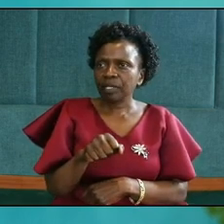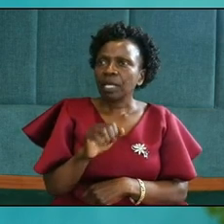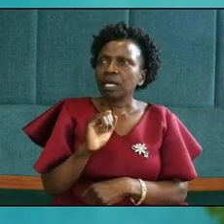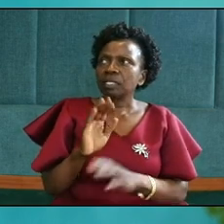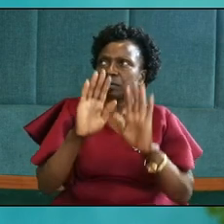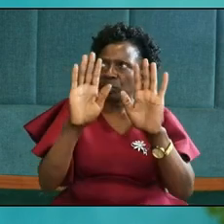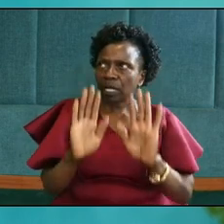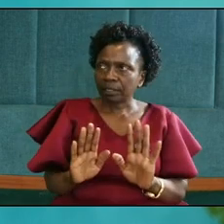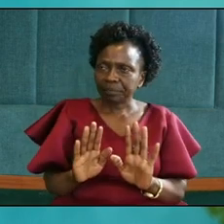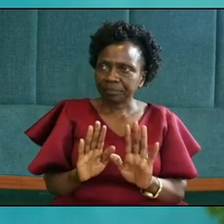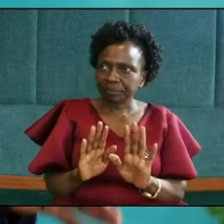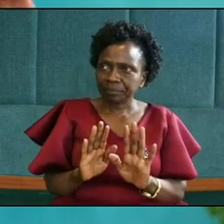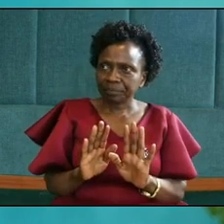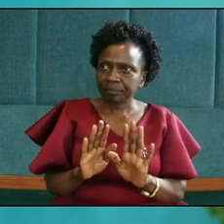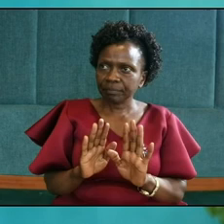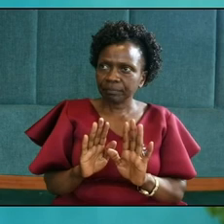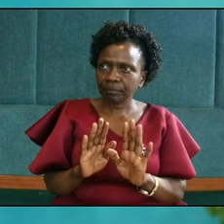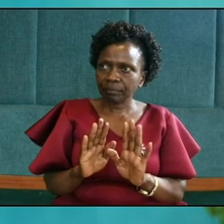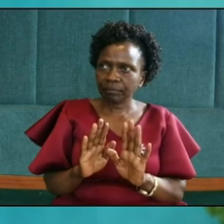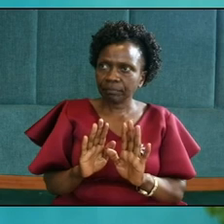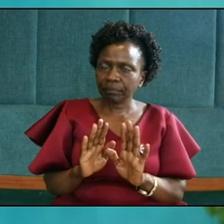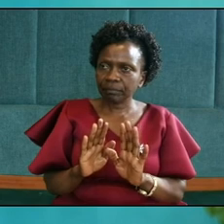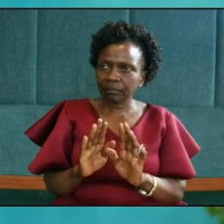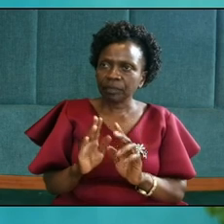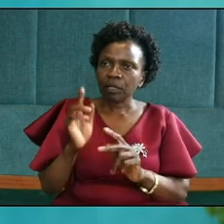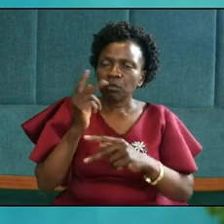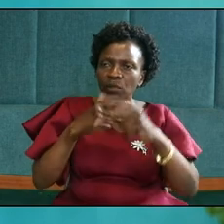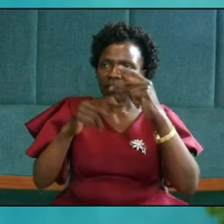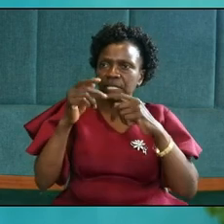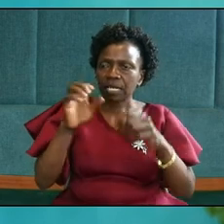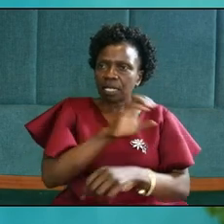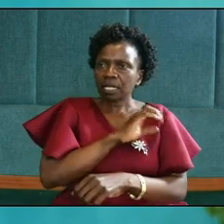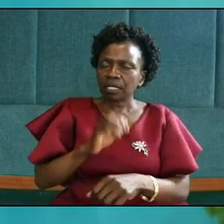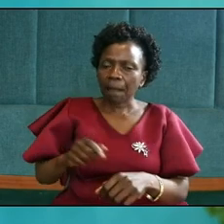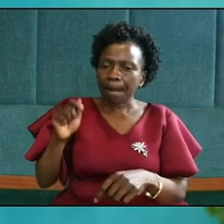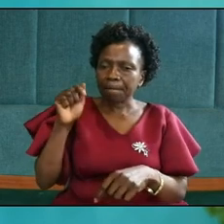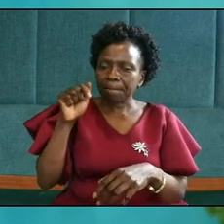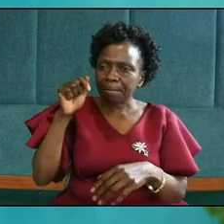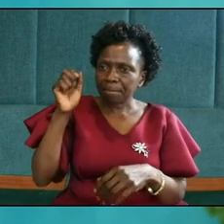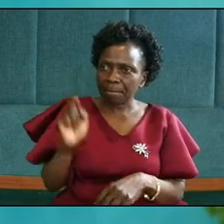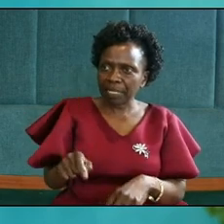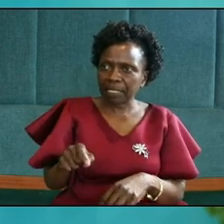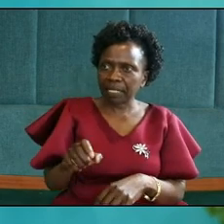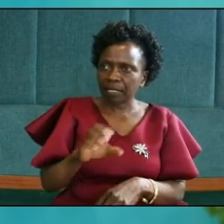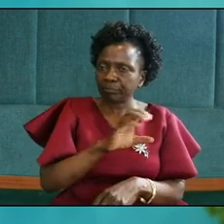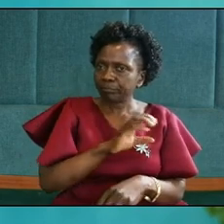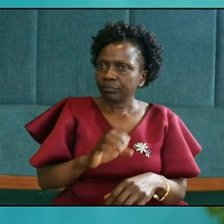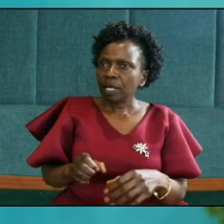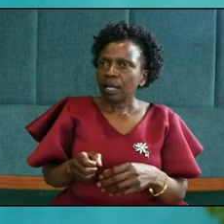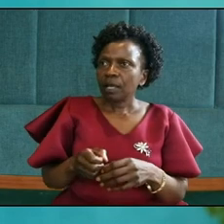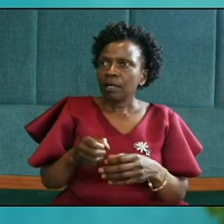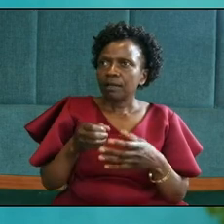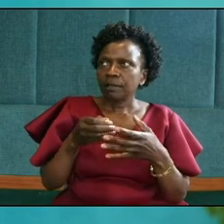important. I read from my favorite author who said, professed Christians should cultivate more affection and kind regard in caring